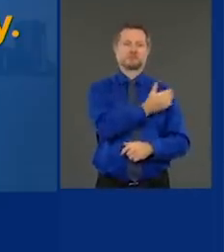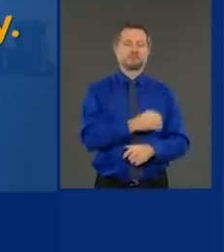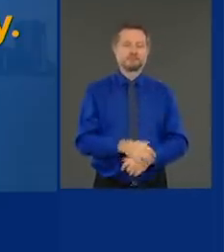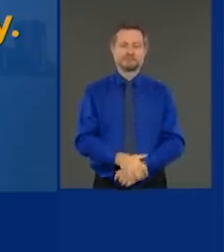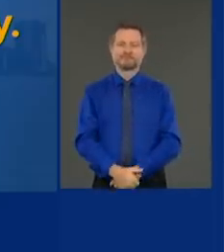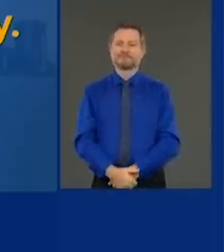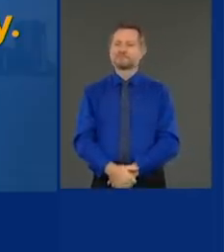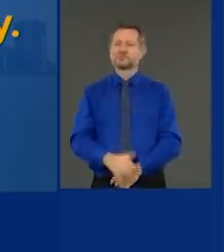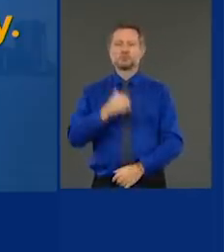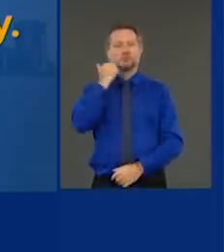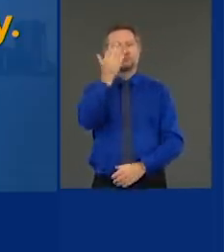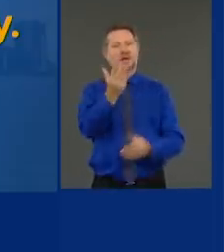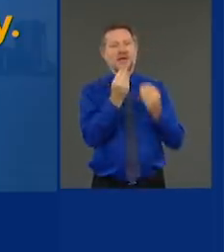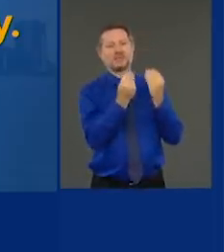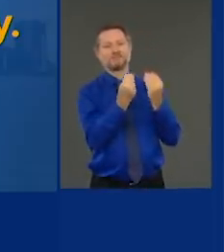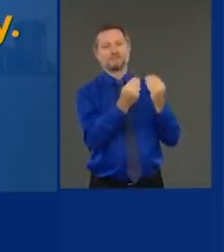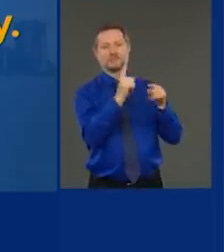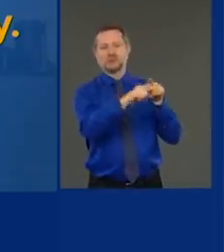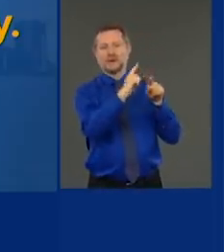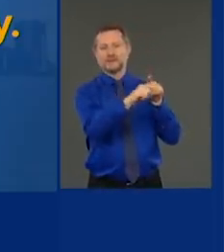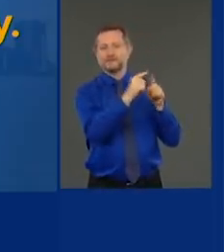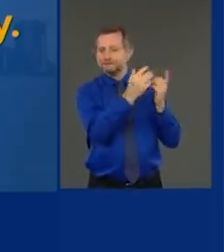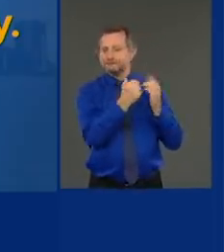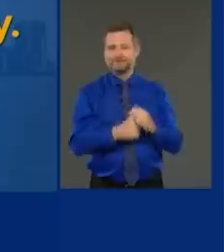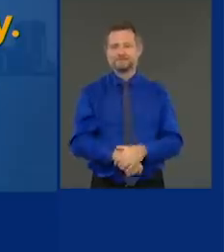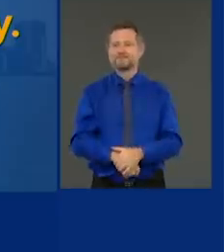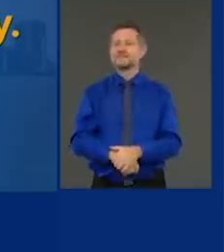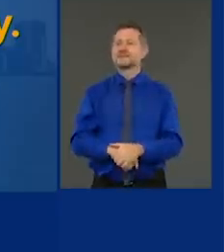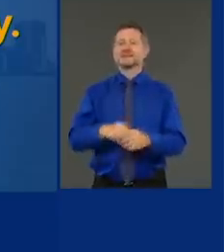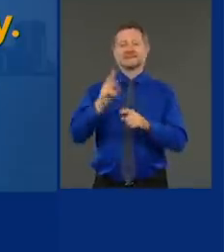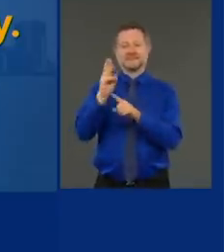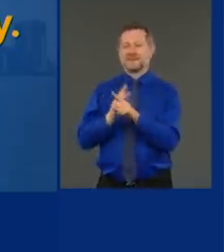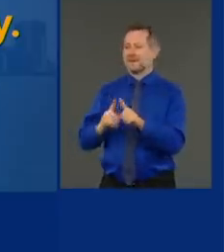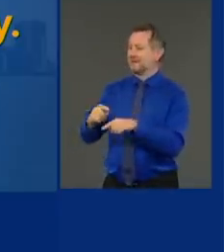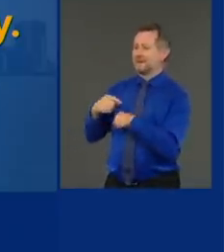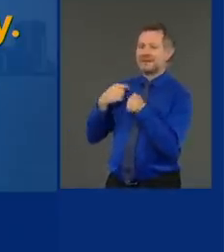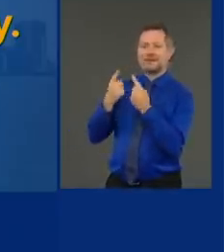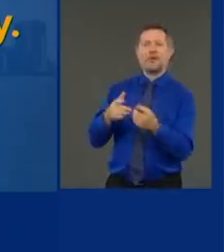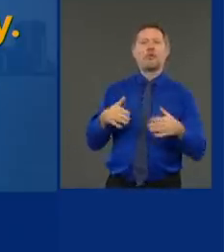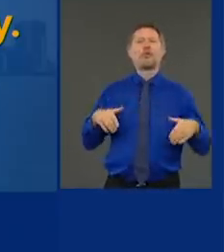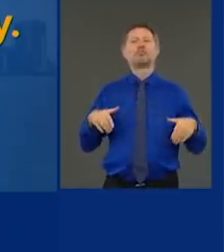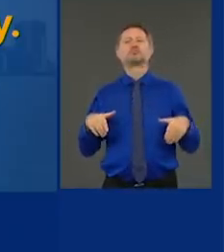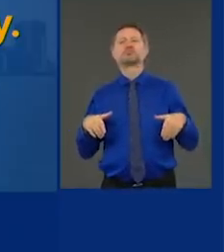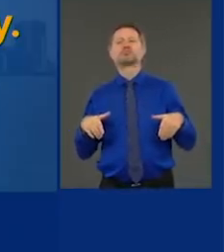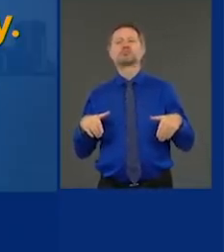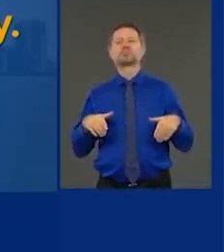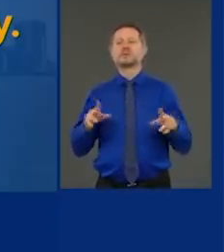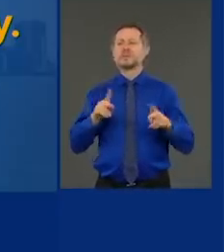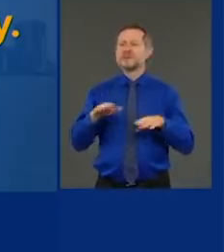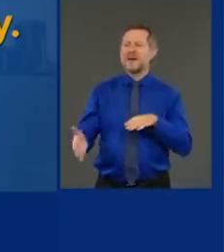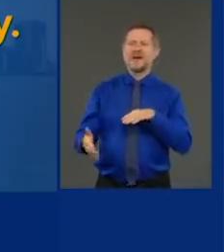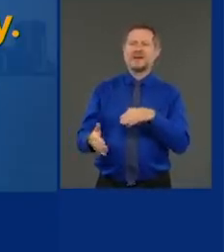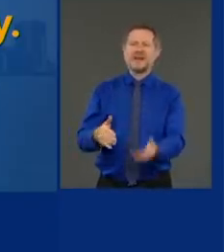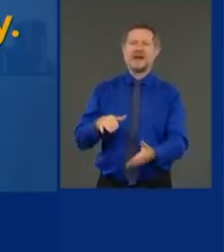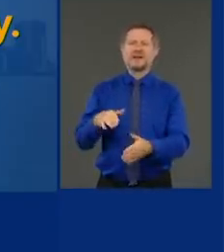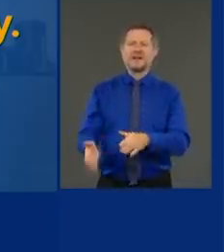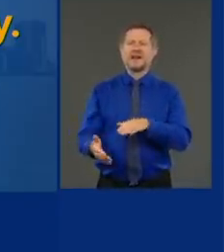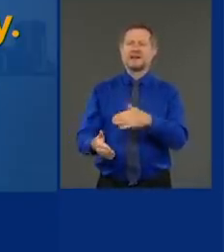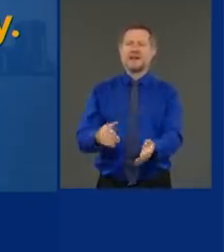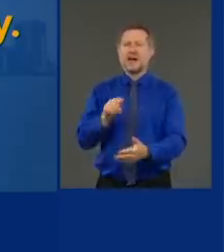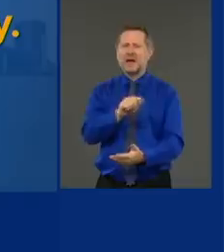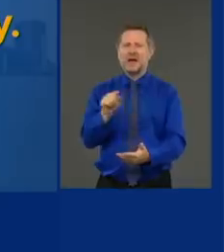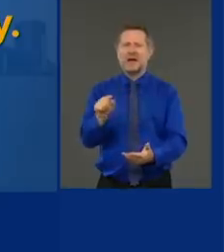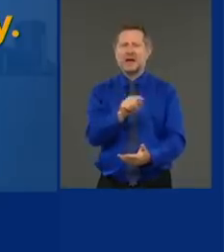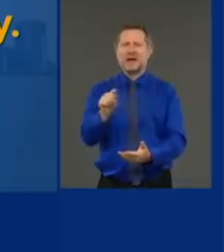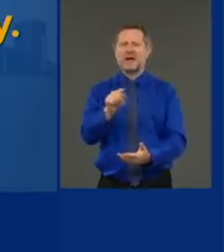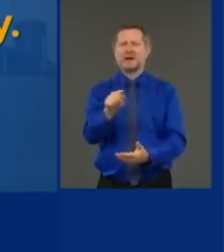Shame on all of you. 6 months, lives lost. Hit the reset